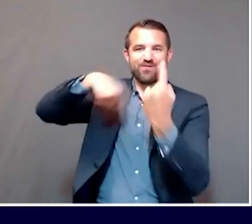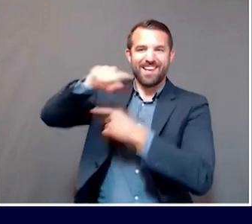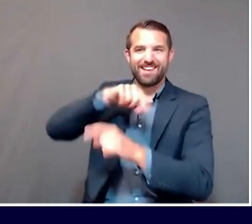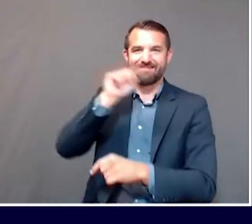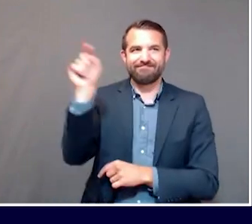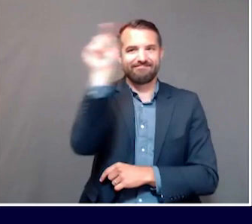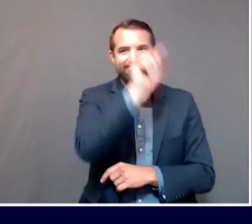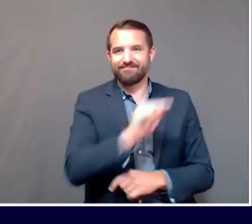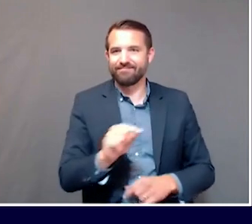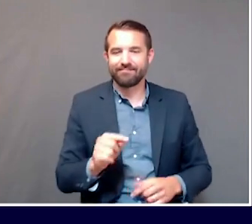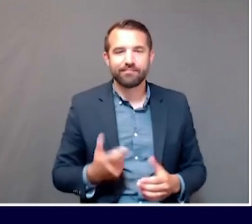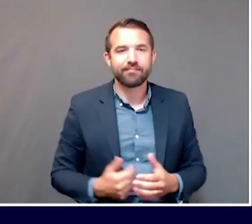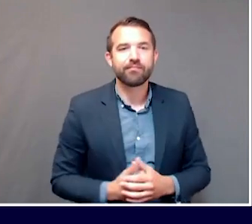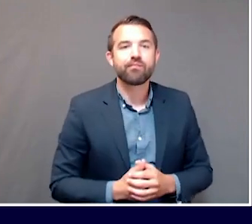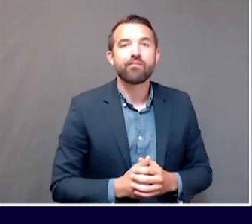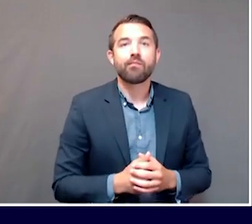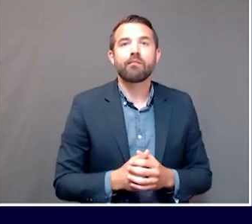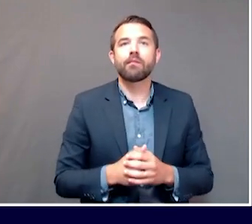as Governor Mills just noted.